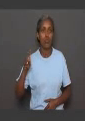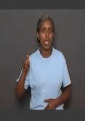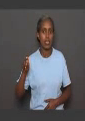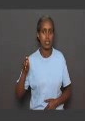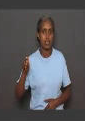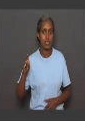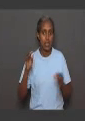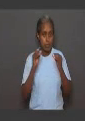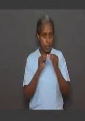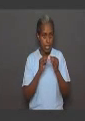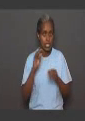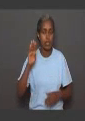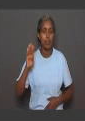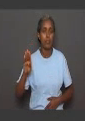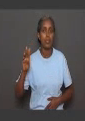A2x plus